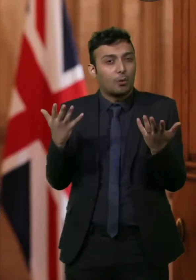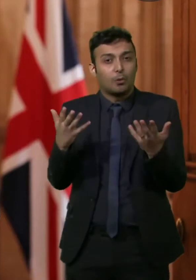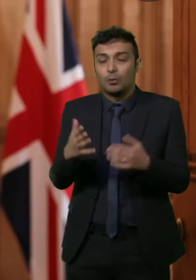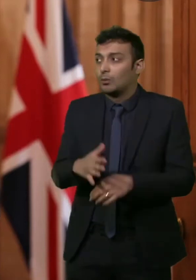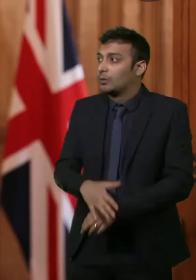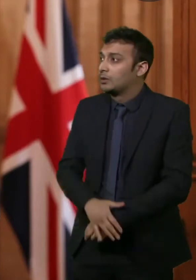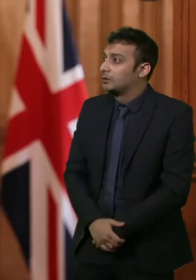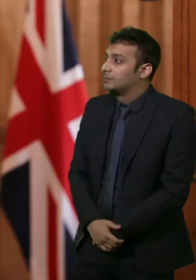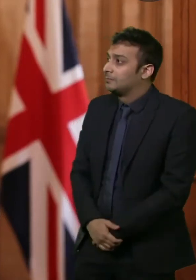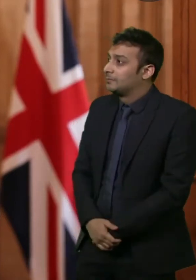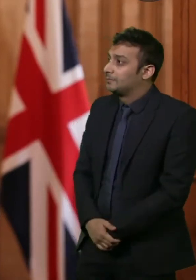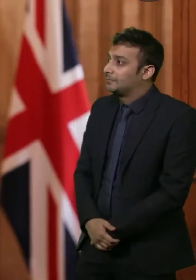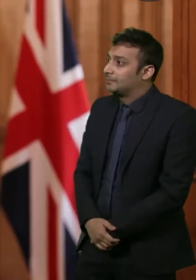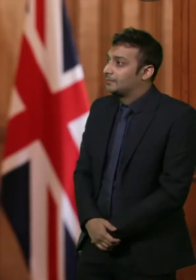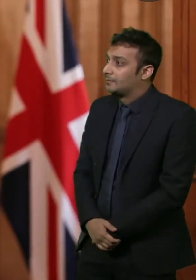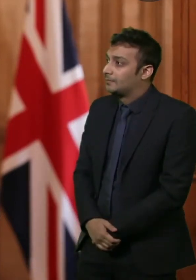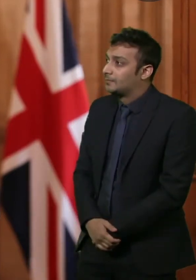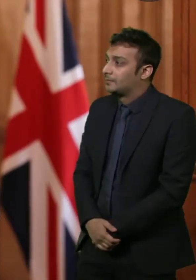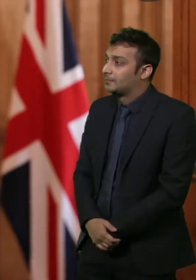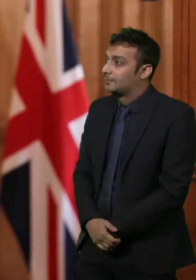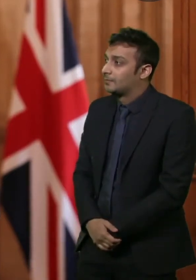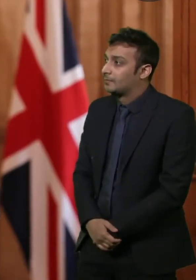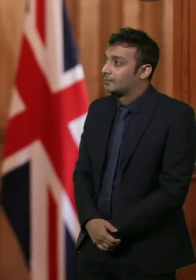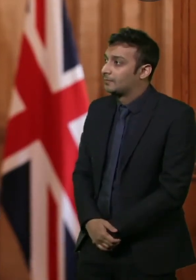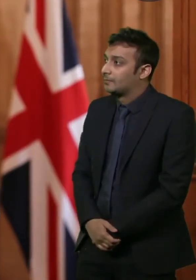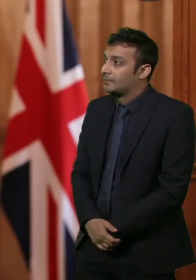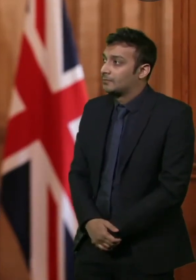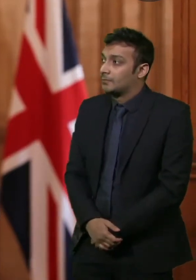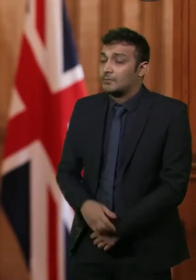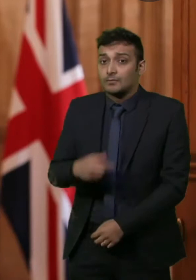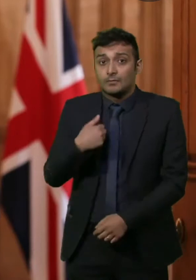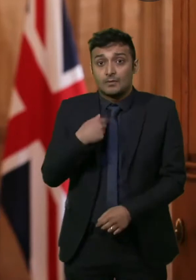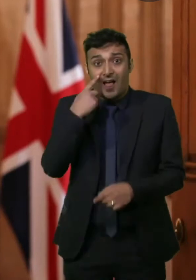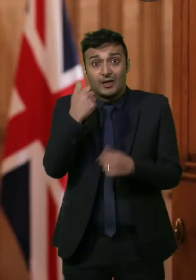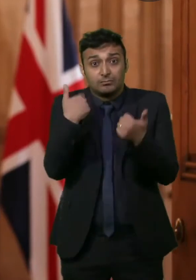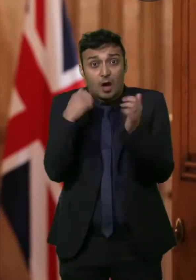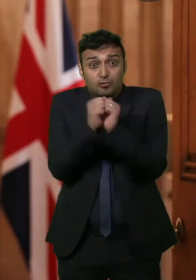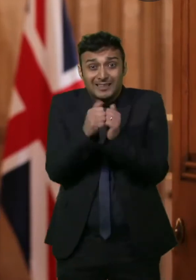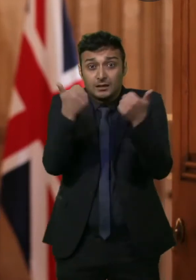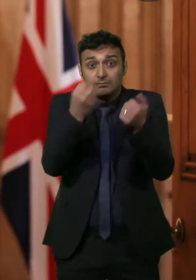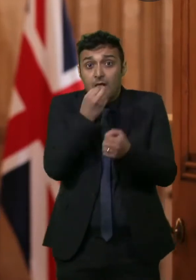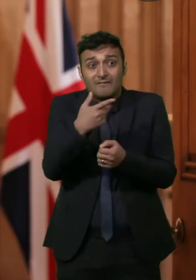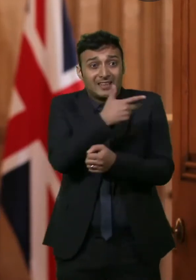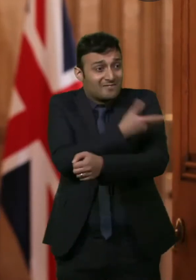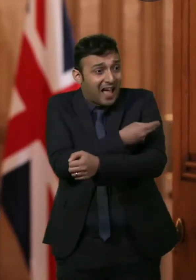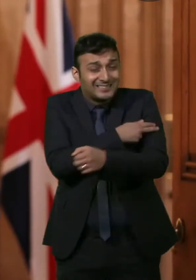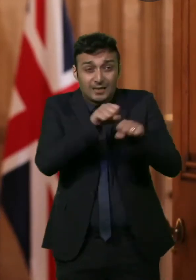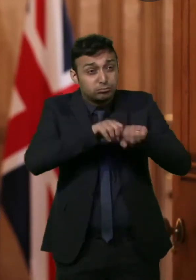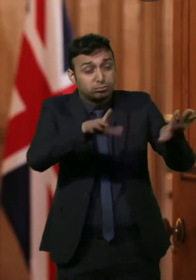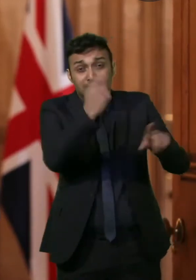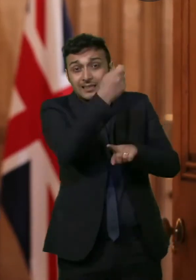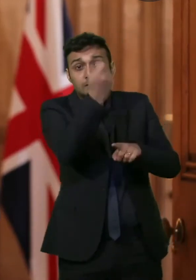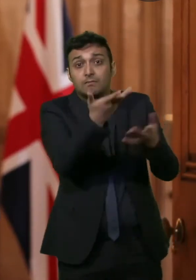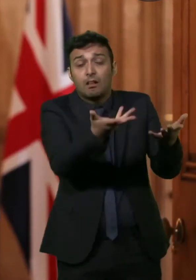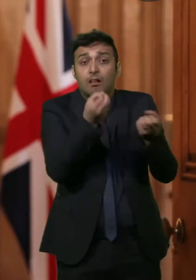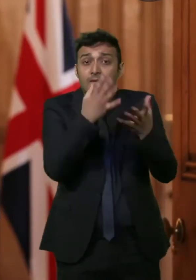I think it's fantastic that the vaccine rollout is proving so successful, but don't forget that there is a big budget of risk involved